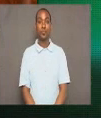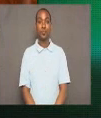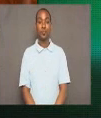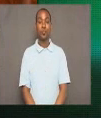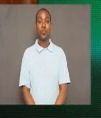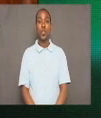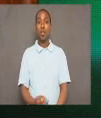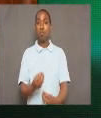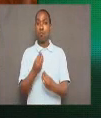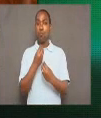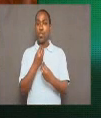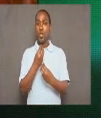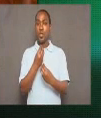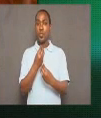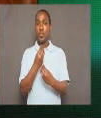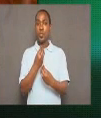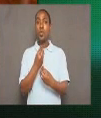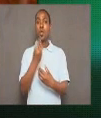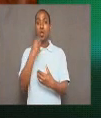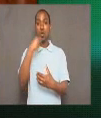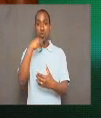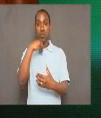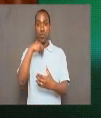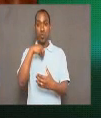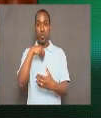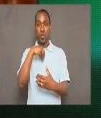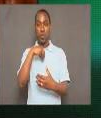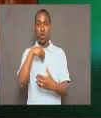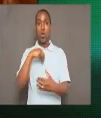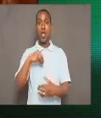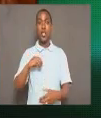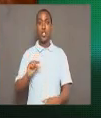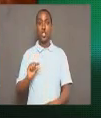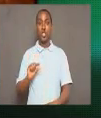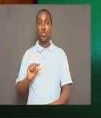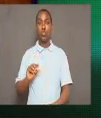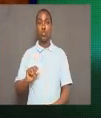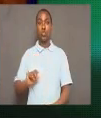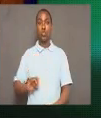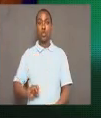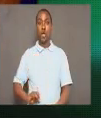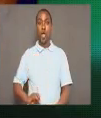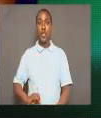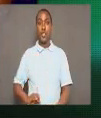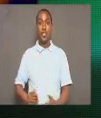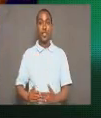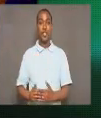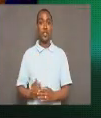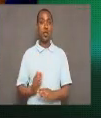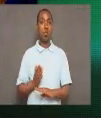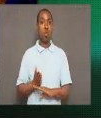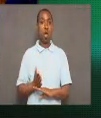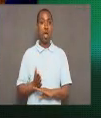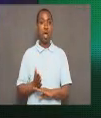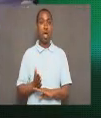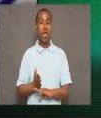When food is ready to enter the small intestine, it has gone through